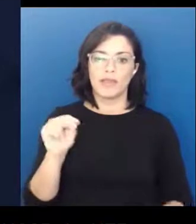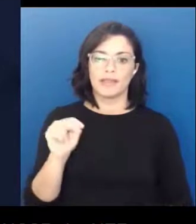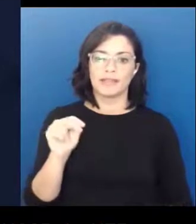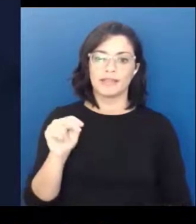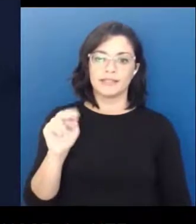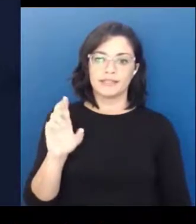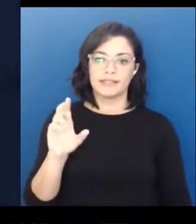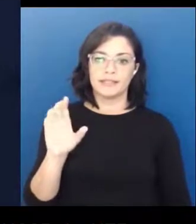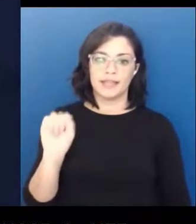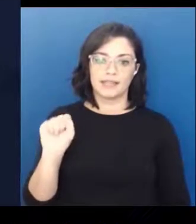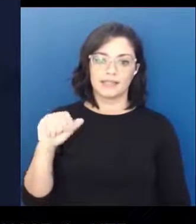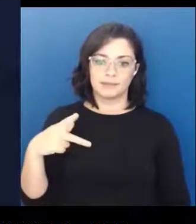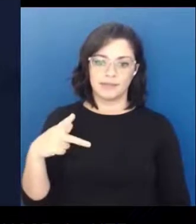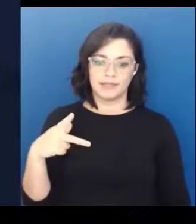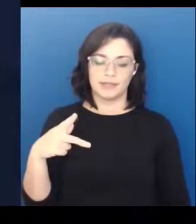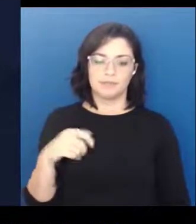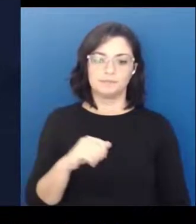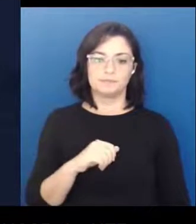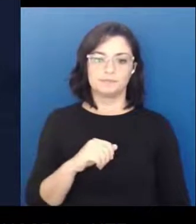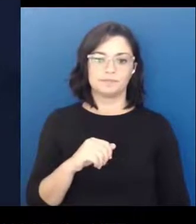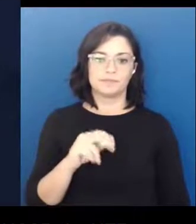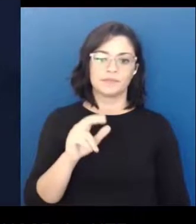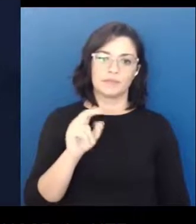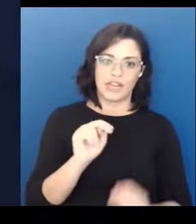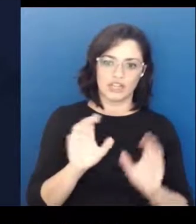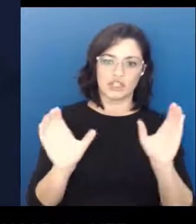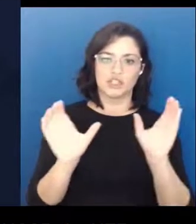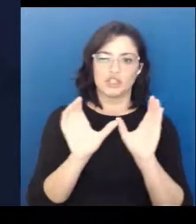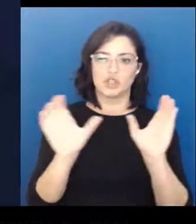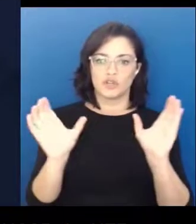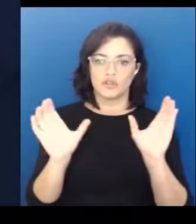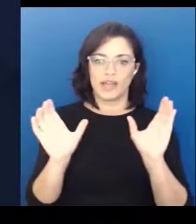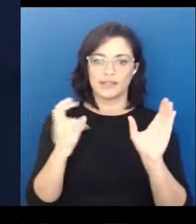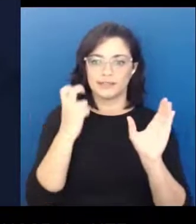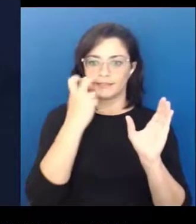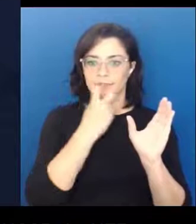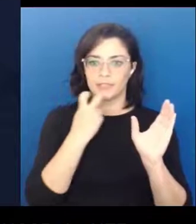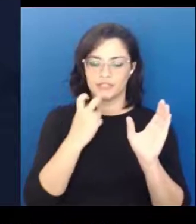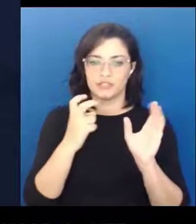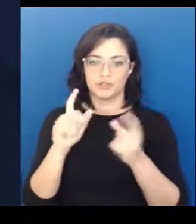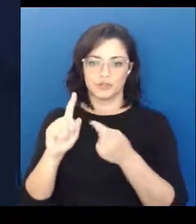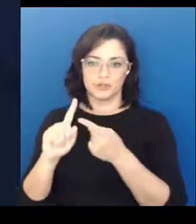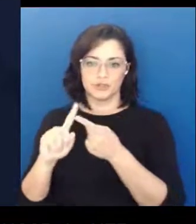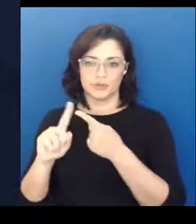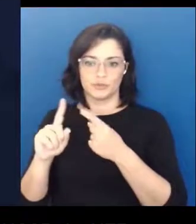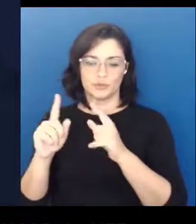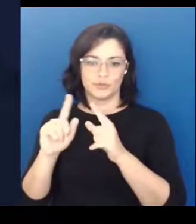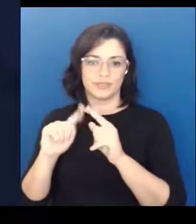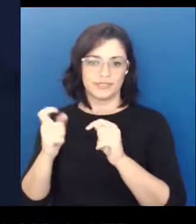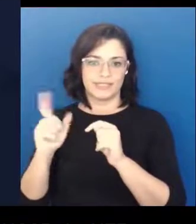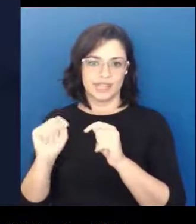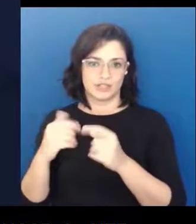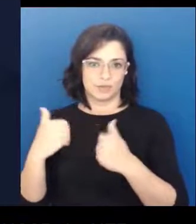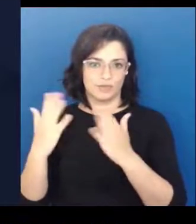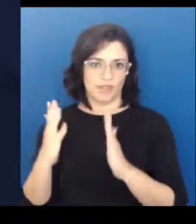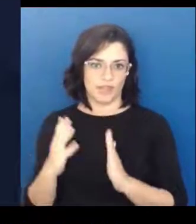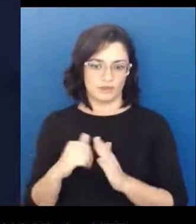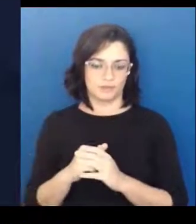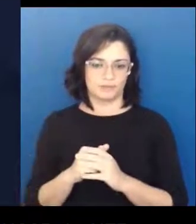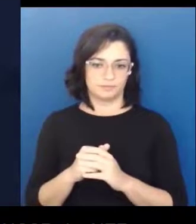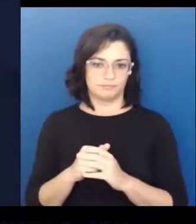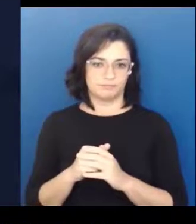Anyone can sit for this exam, steno captioners, voice writers, as well as an ASR recognition engine.